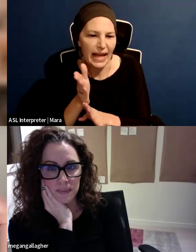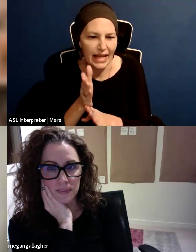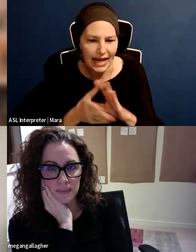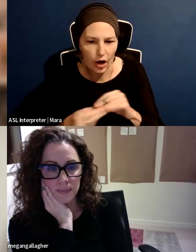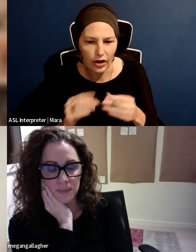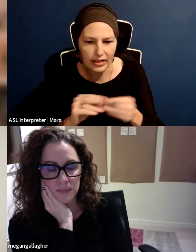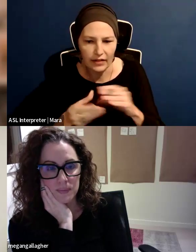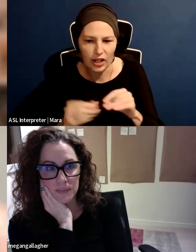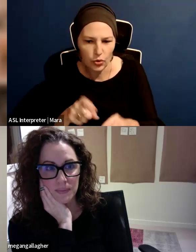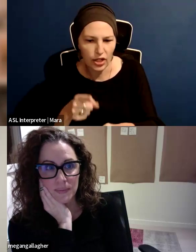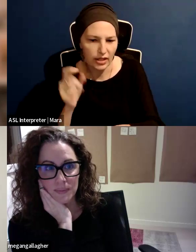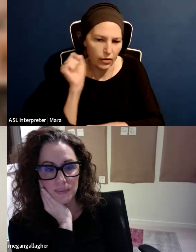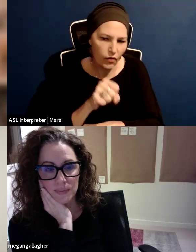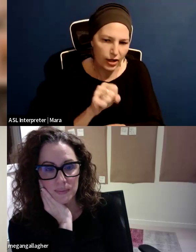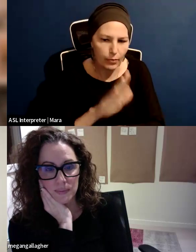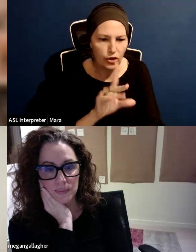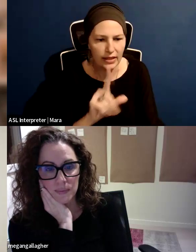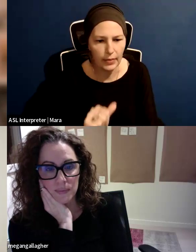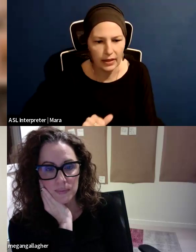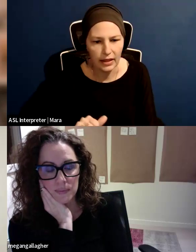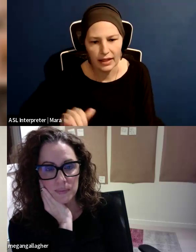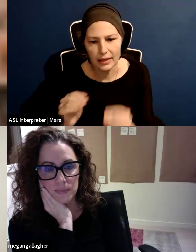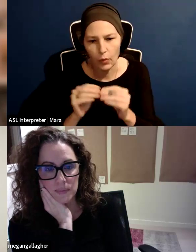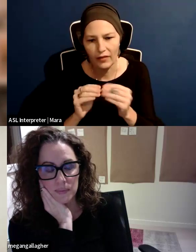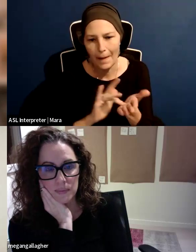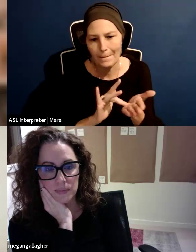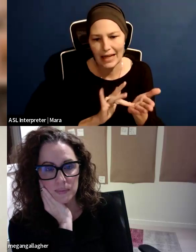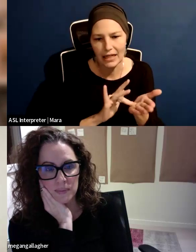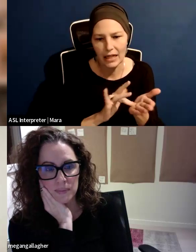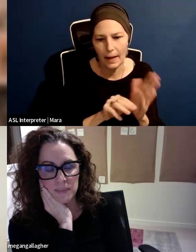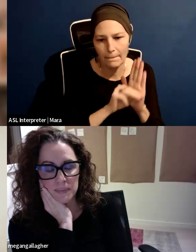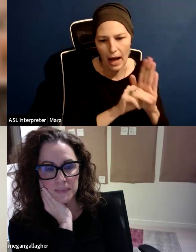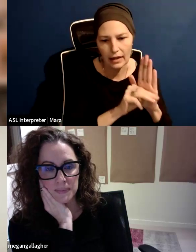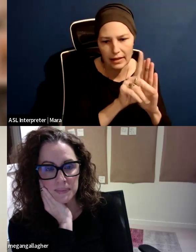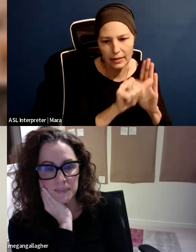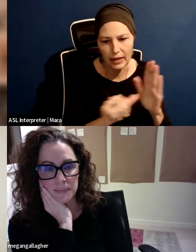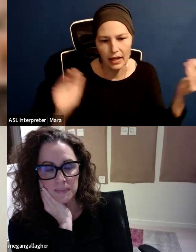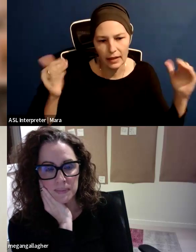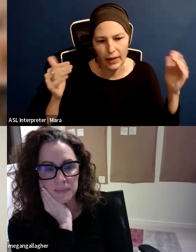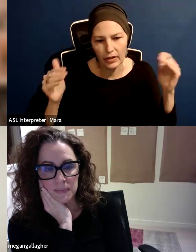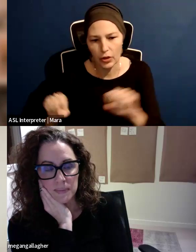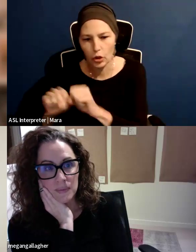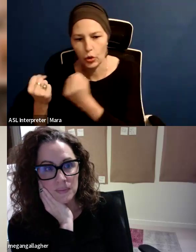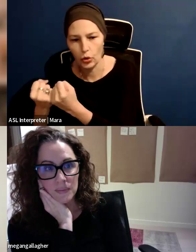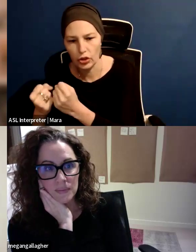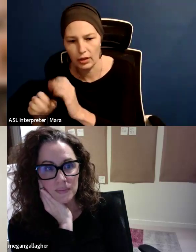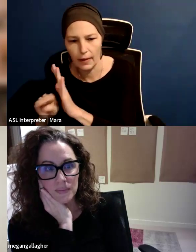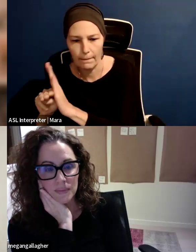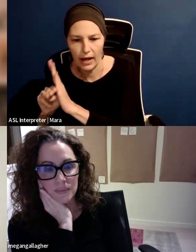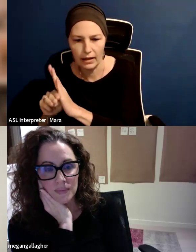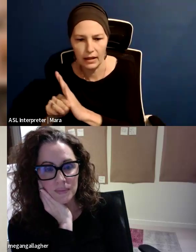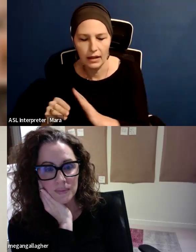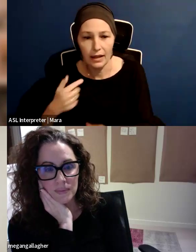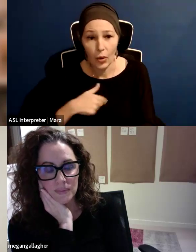the medical model of disability as opposed to the social model, which is like we can create a society that is more